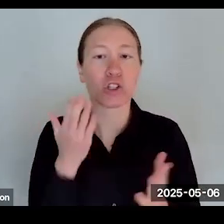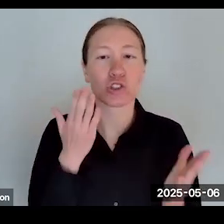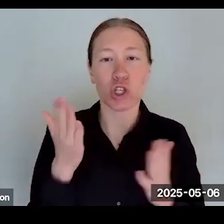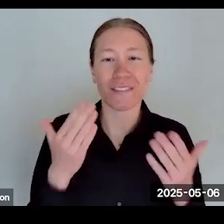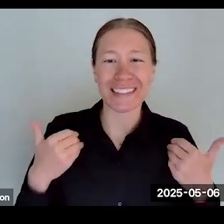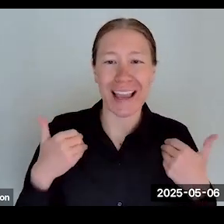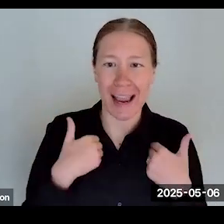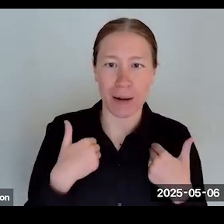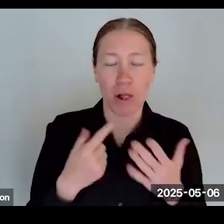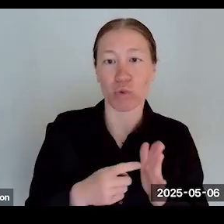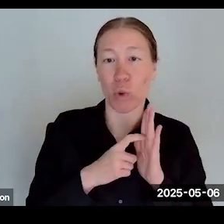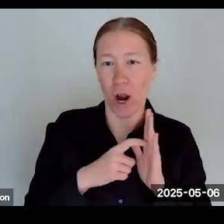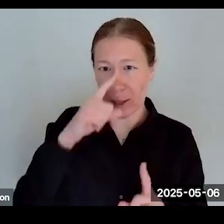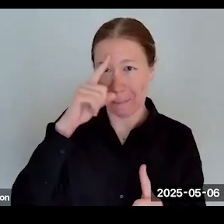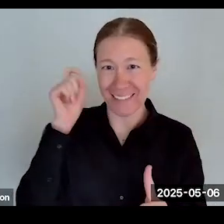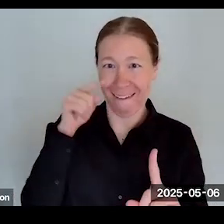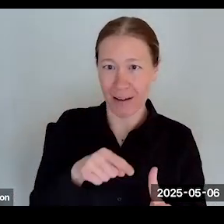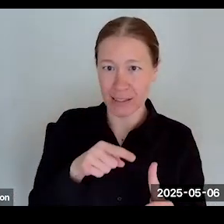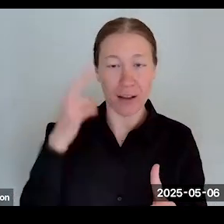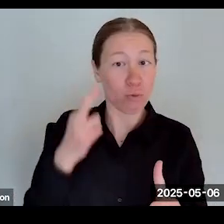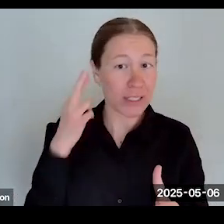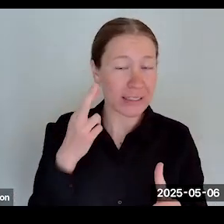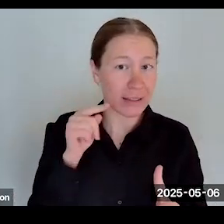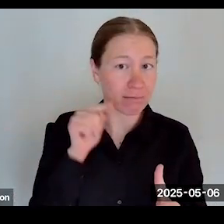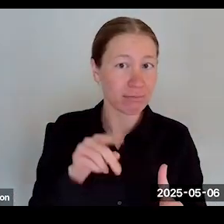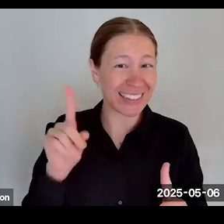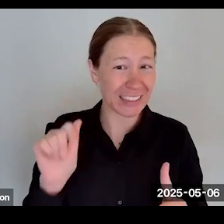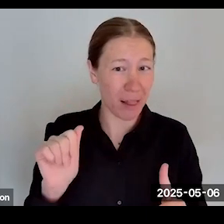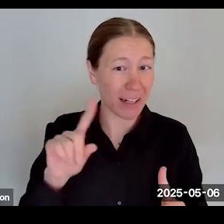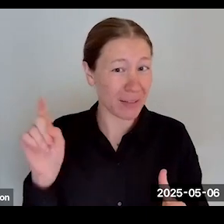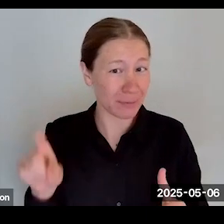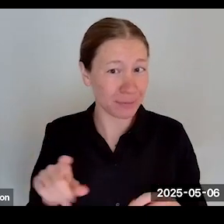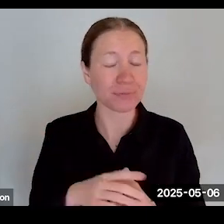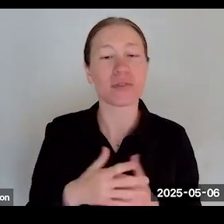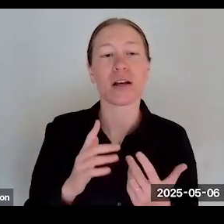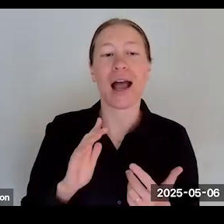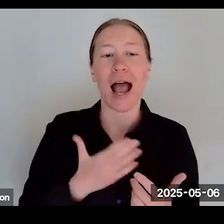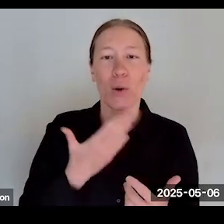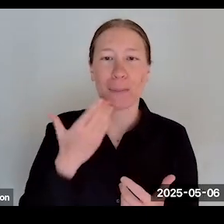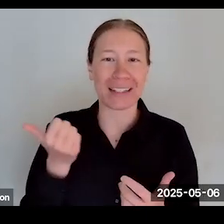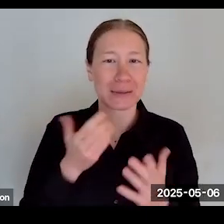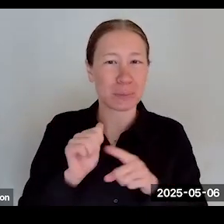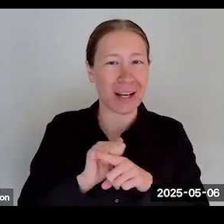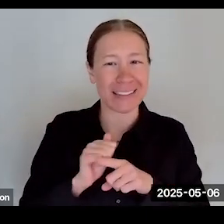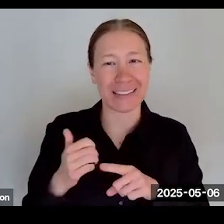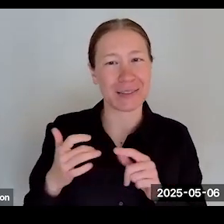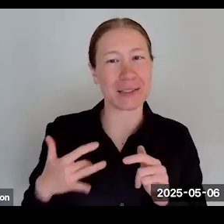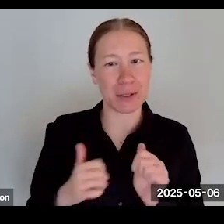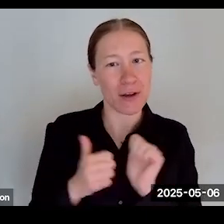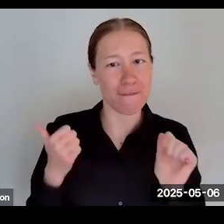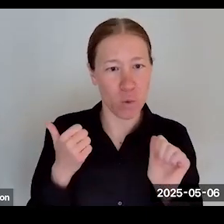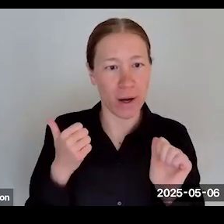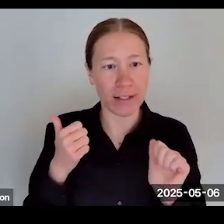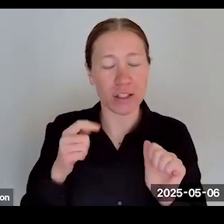of a disability? Our best practice recommendation is to not ask question number 2 if the answer to this question is